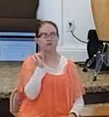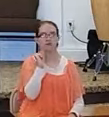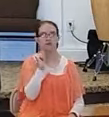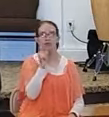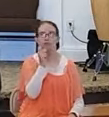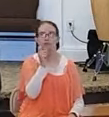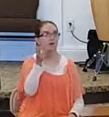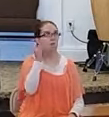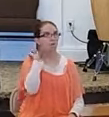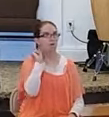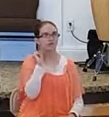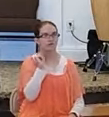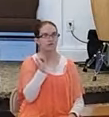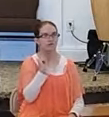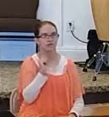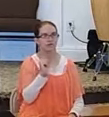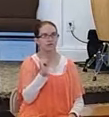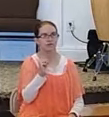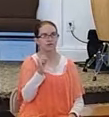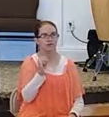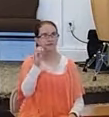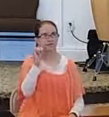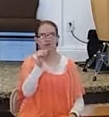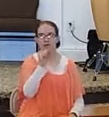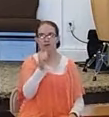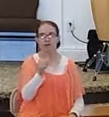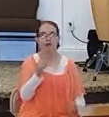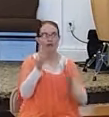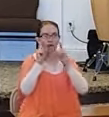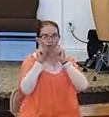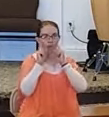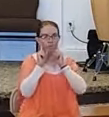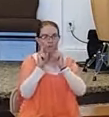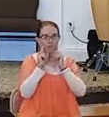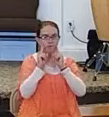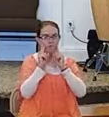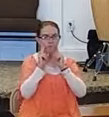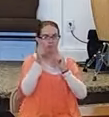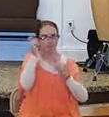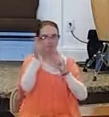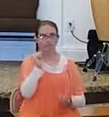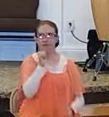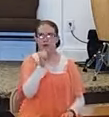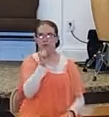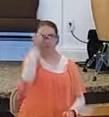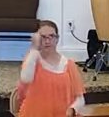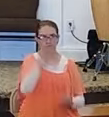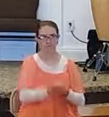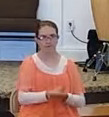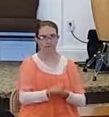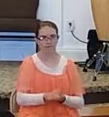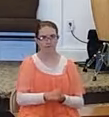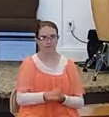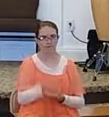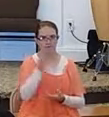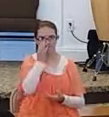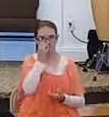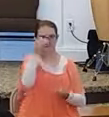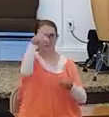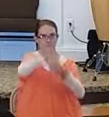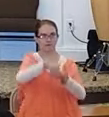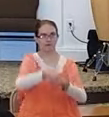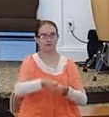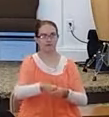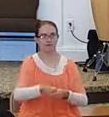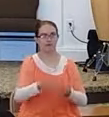was. Oh, obviously they didn't. And he wept because they did not believe, amen, in him. And